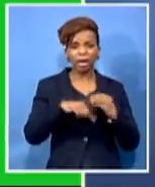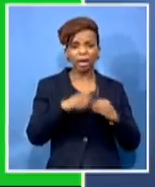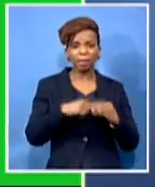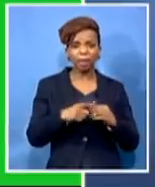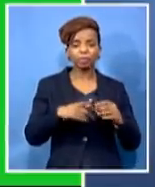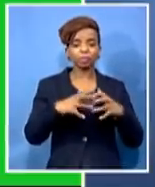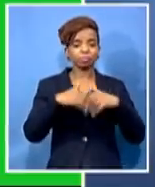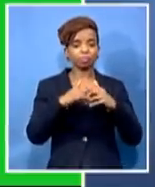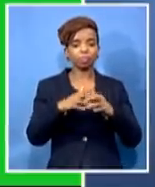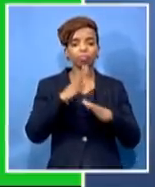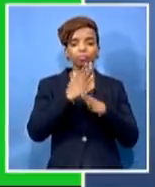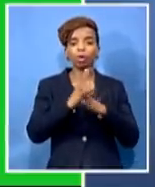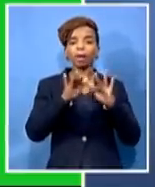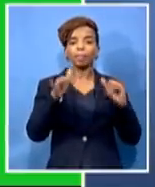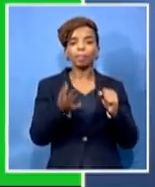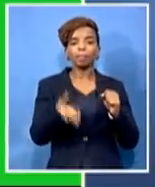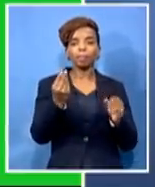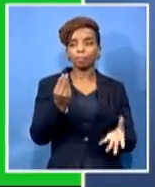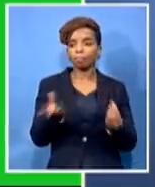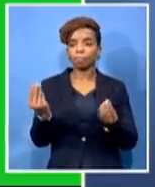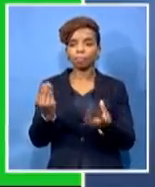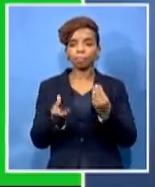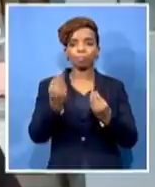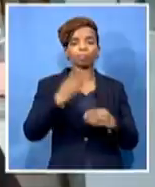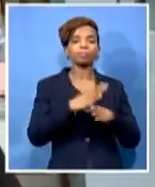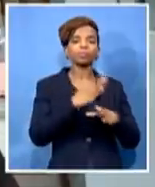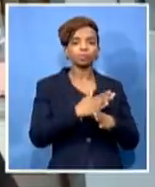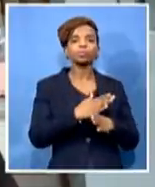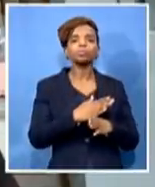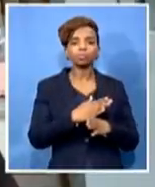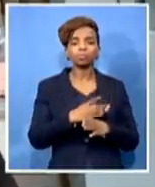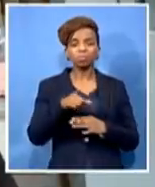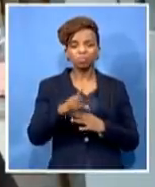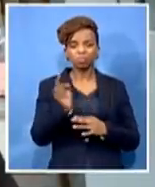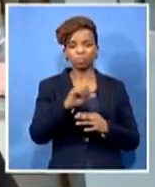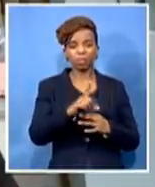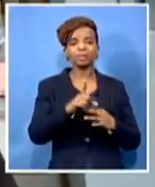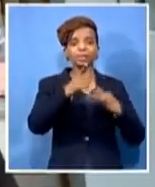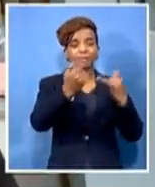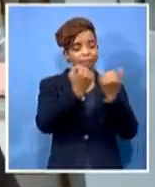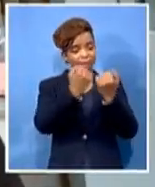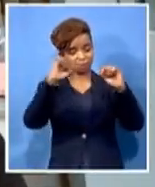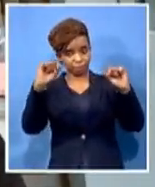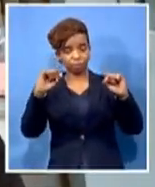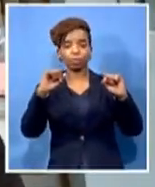should be the hallmark of a democratic dispensation. Put merit at the center of your appointments.